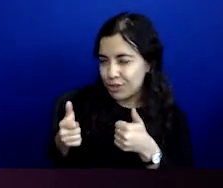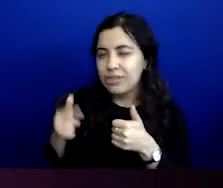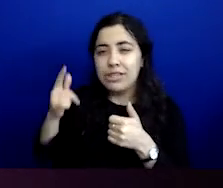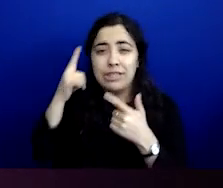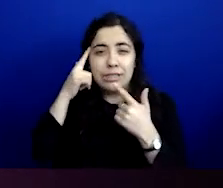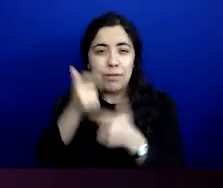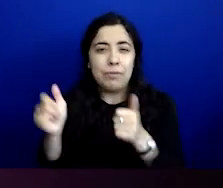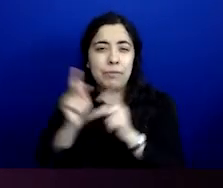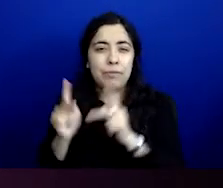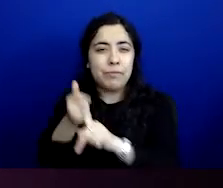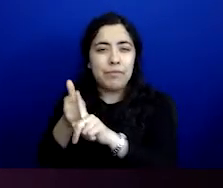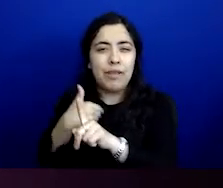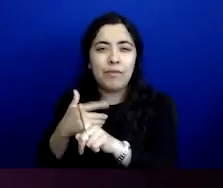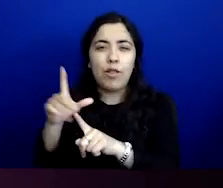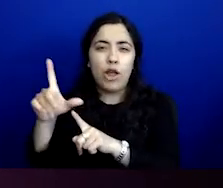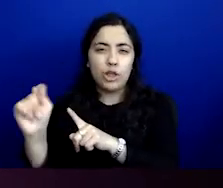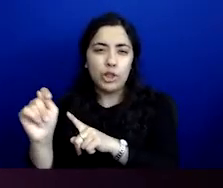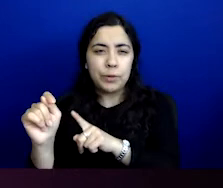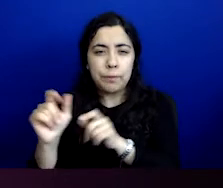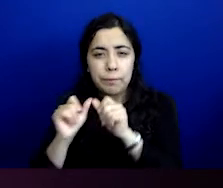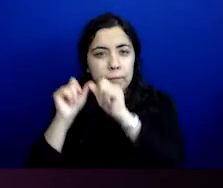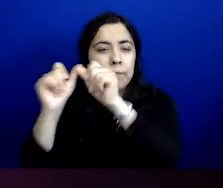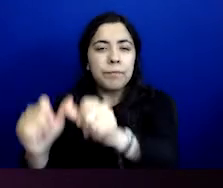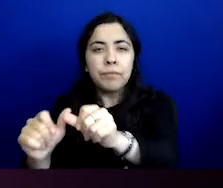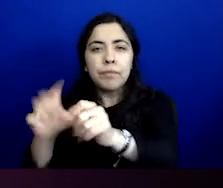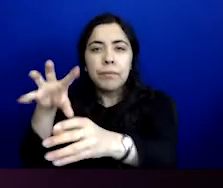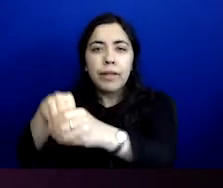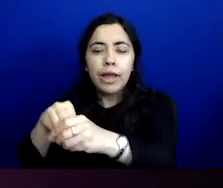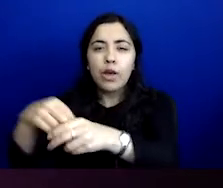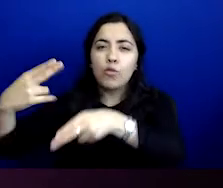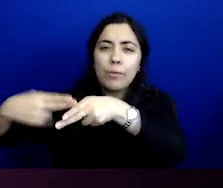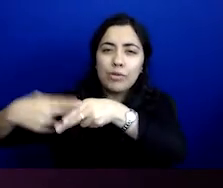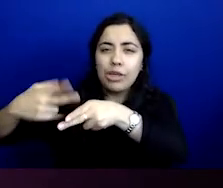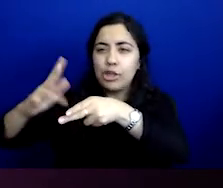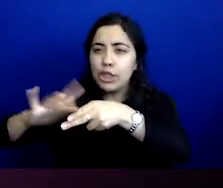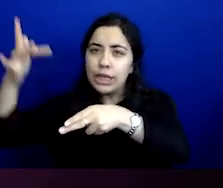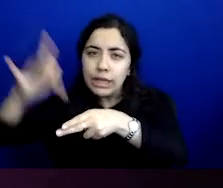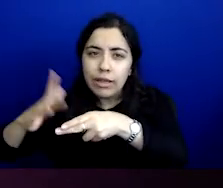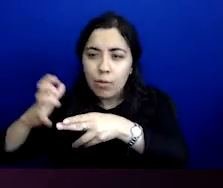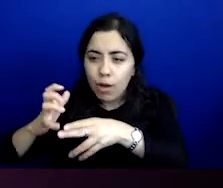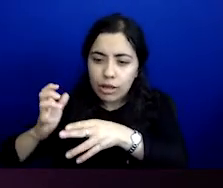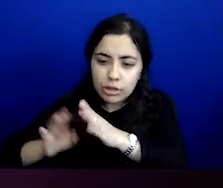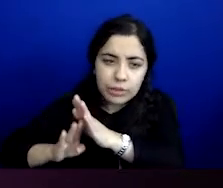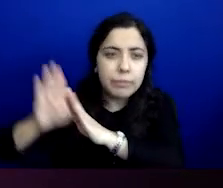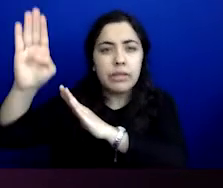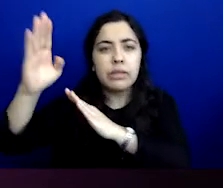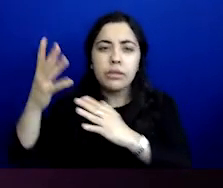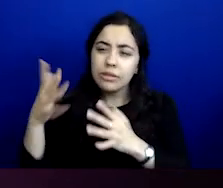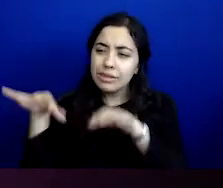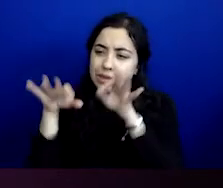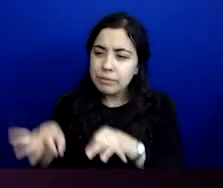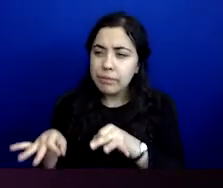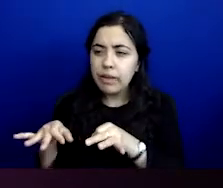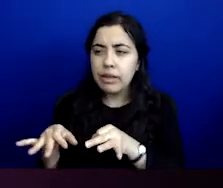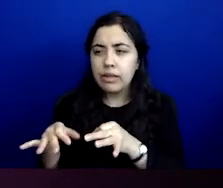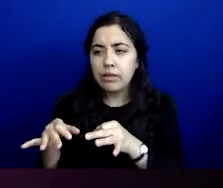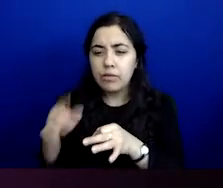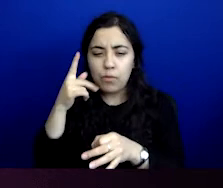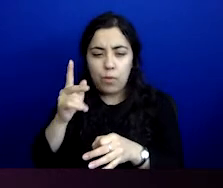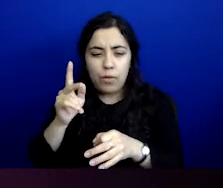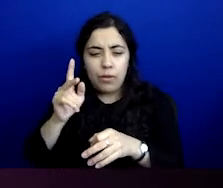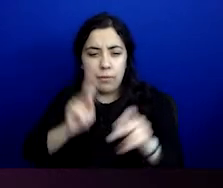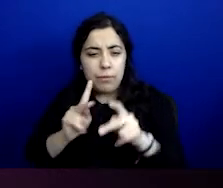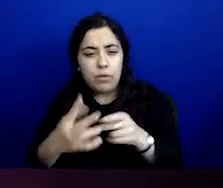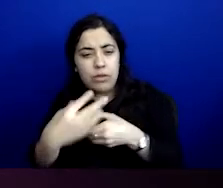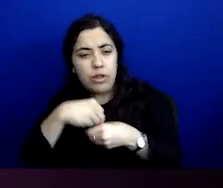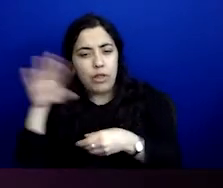a long-term, play here, a reputation that they want to build to kind of explain and try to make this clear for people. So we were hoping to